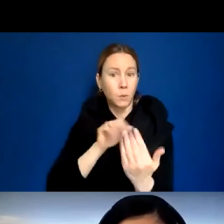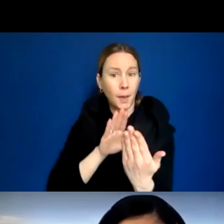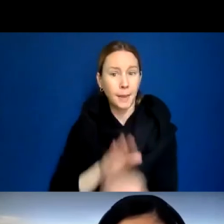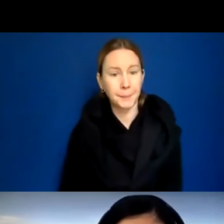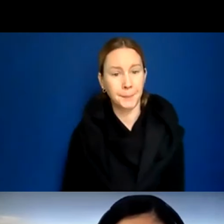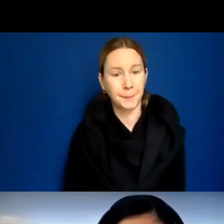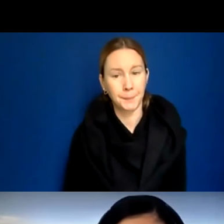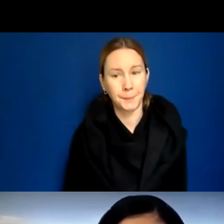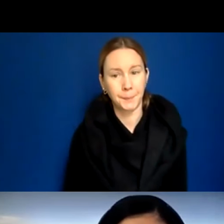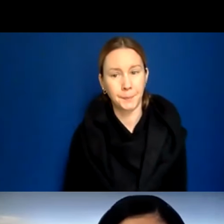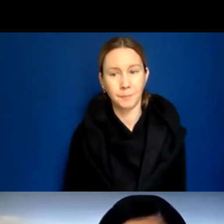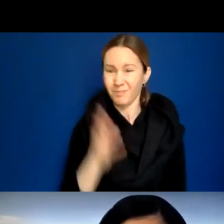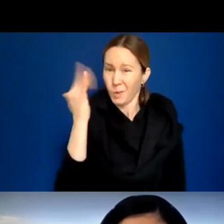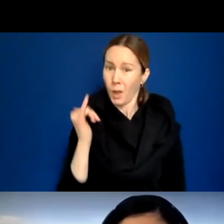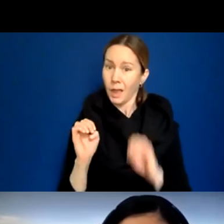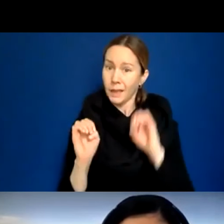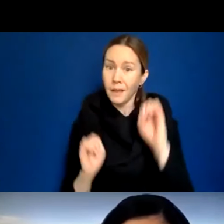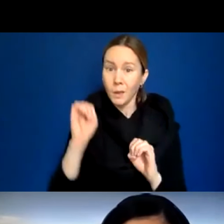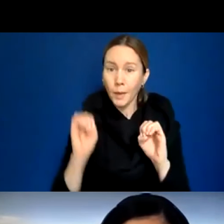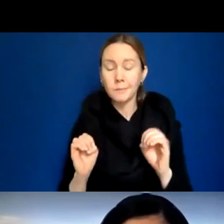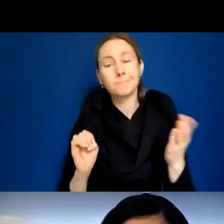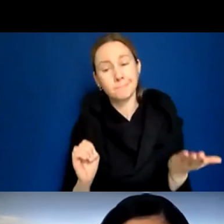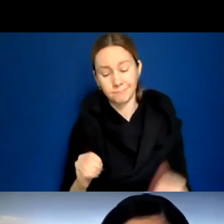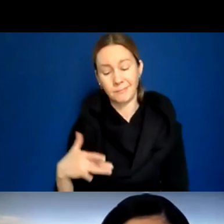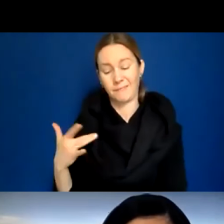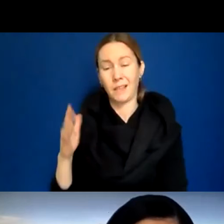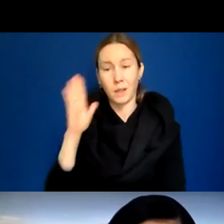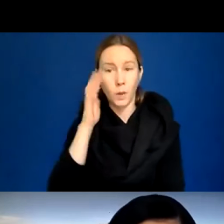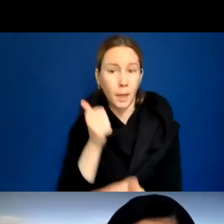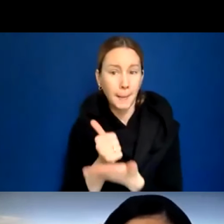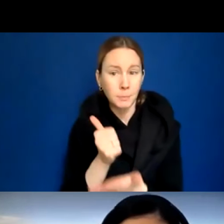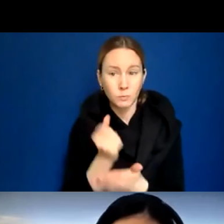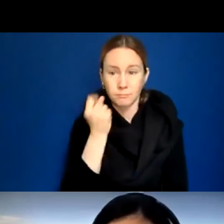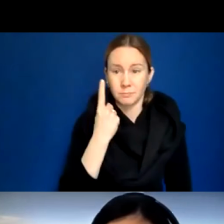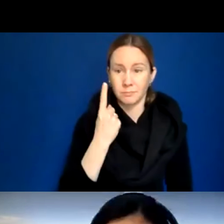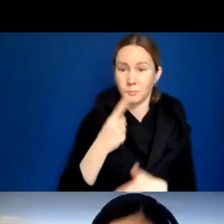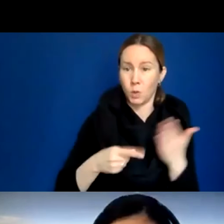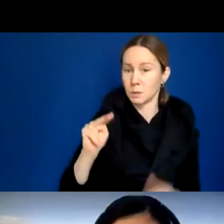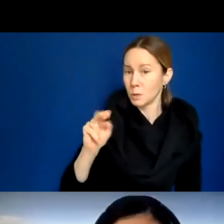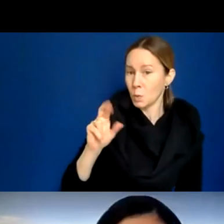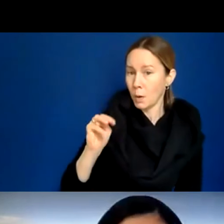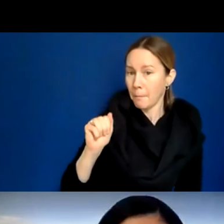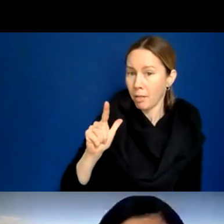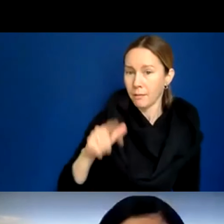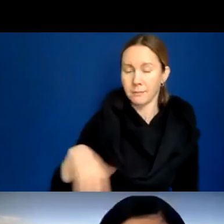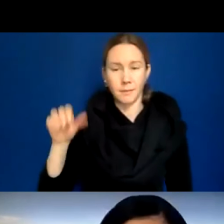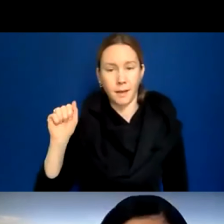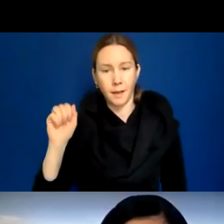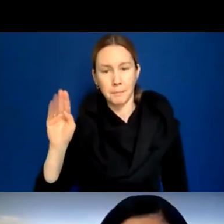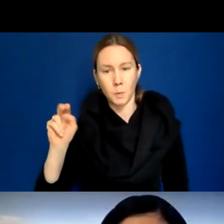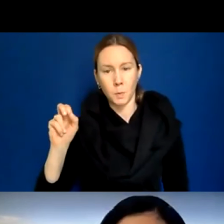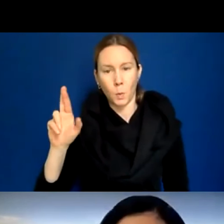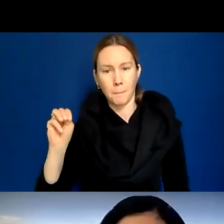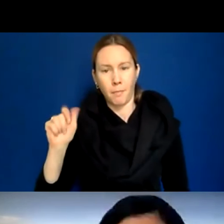one? I think, first of all, it's helpful to detect what is normal from what is abnormal. And then if there's